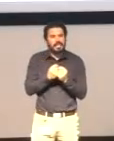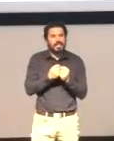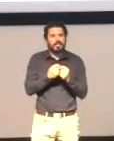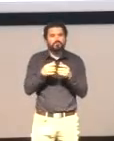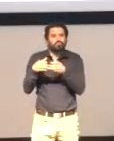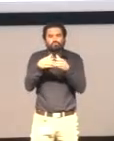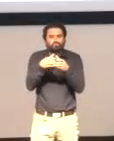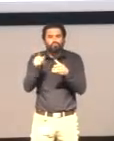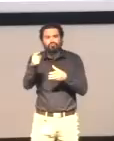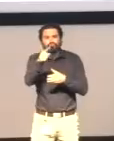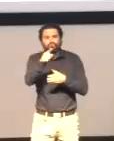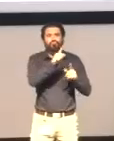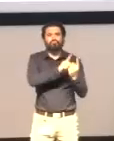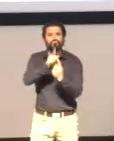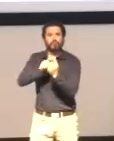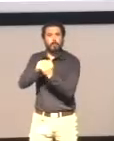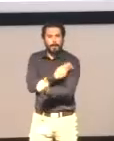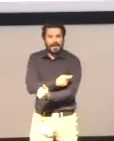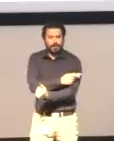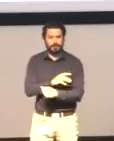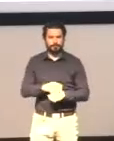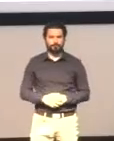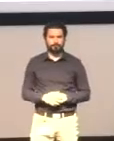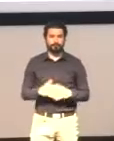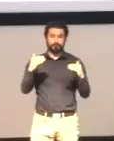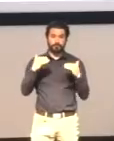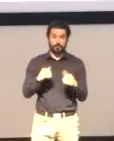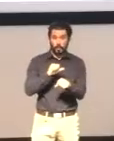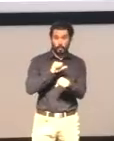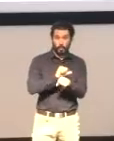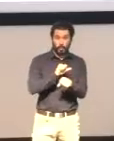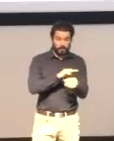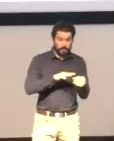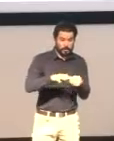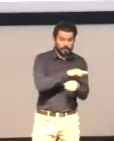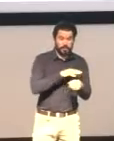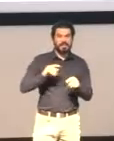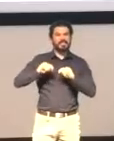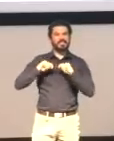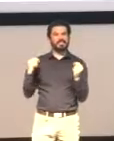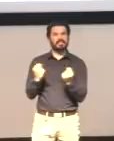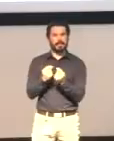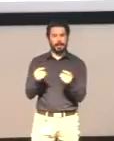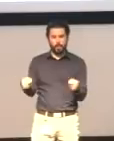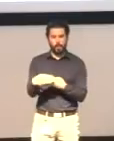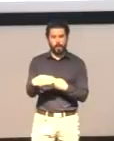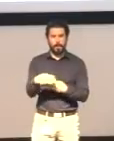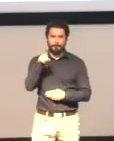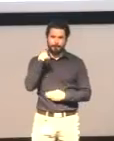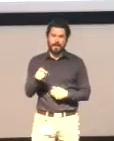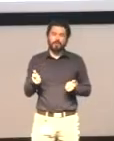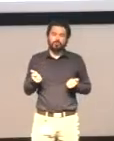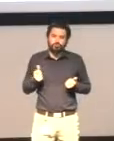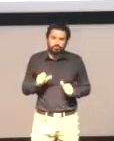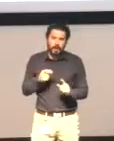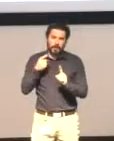When it comes to work areas and team rooms, we must try at all times to maintain 6 feet of social